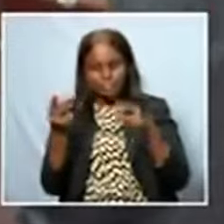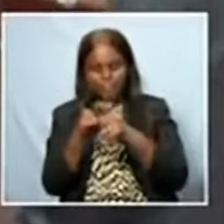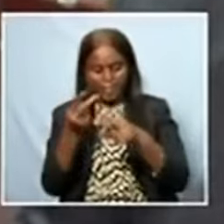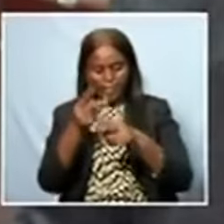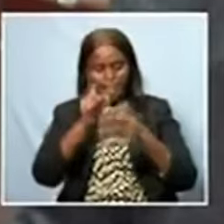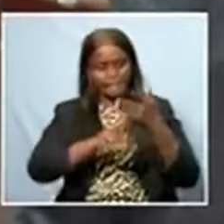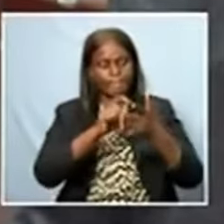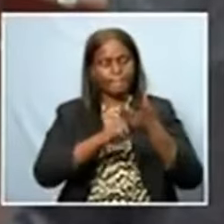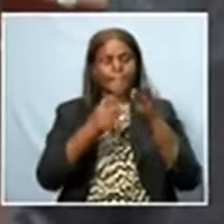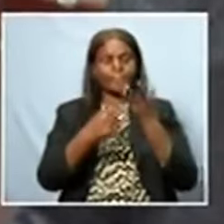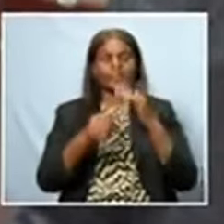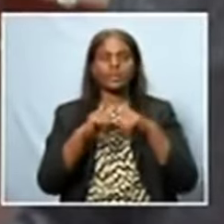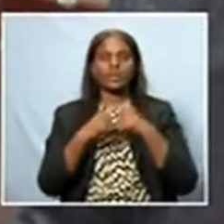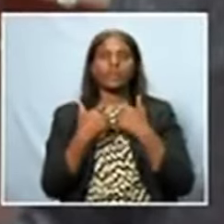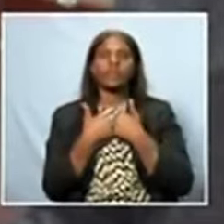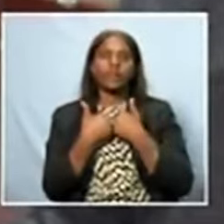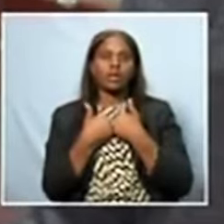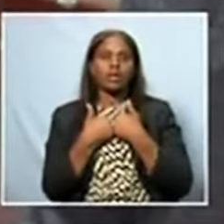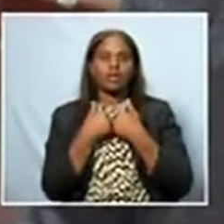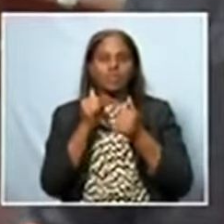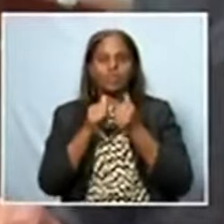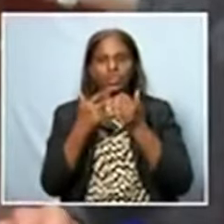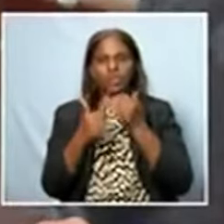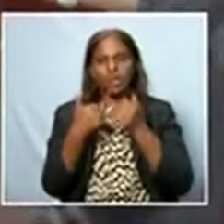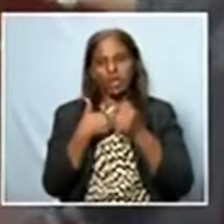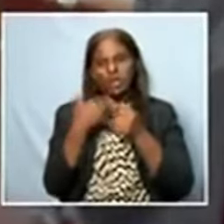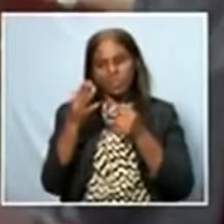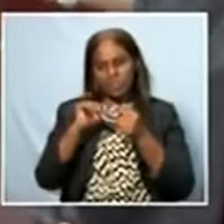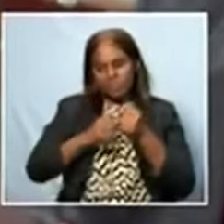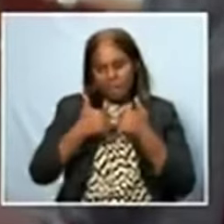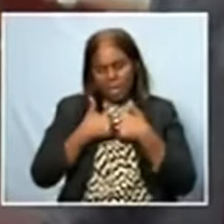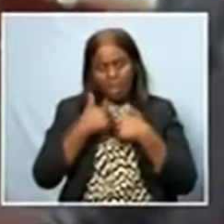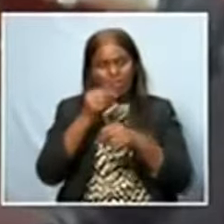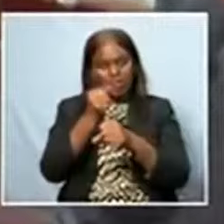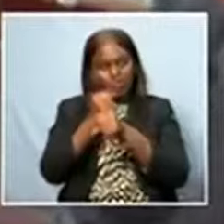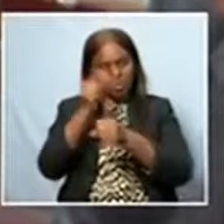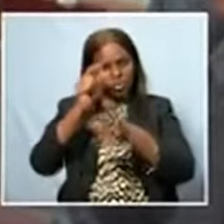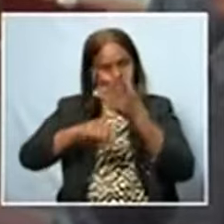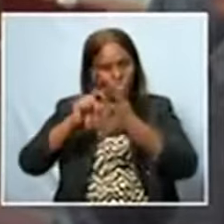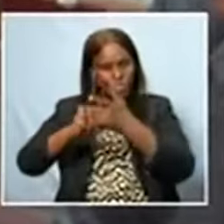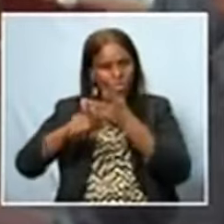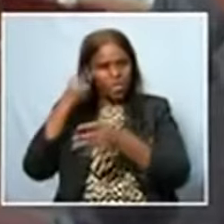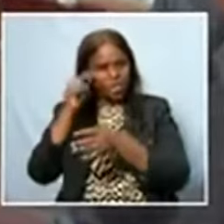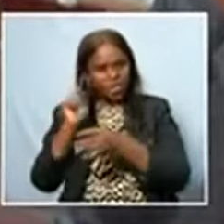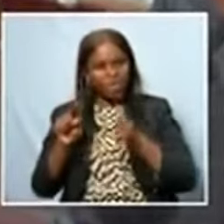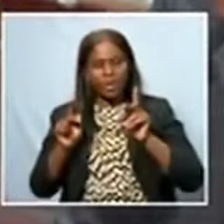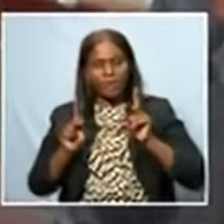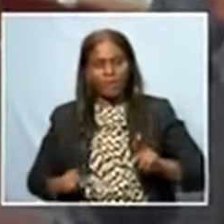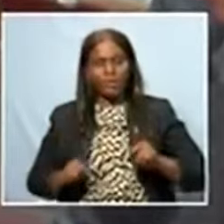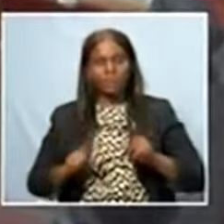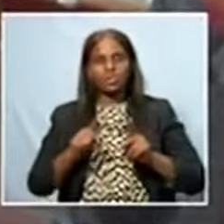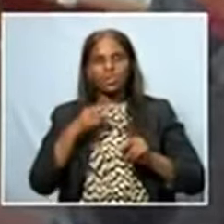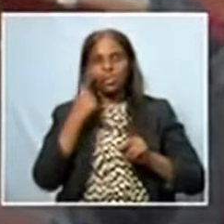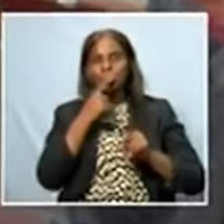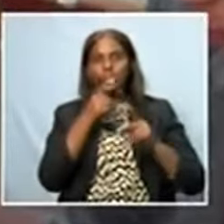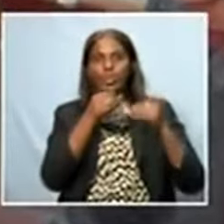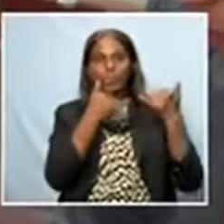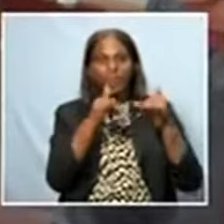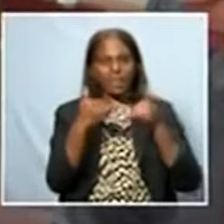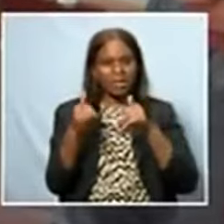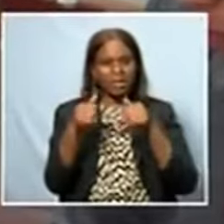have that are applying. We have withholding taxes for a person who is playing the